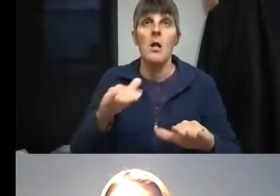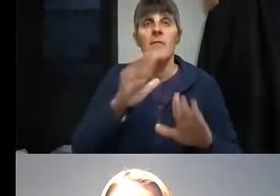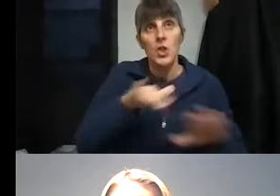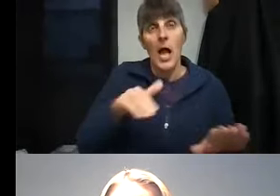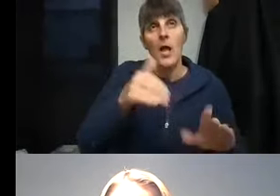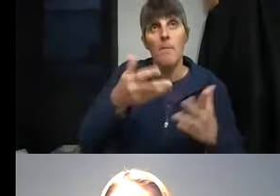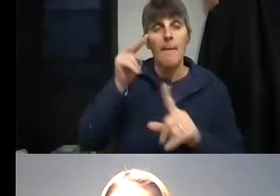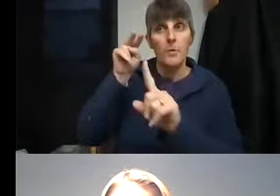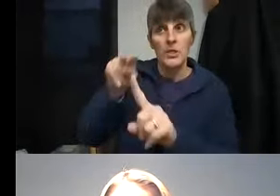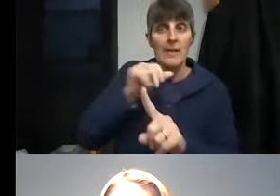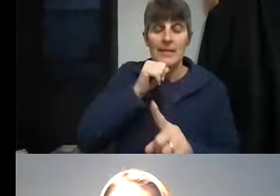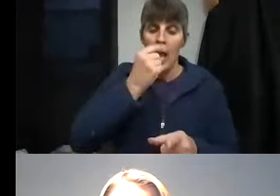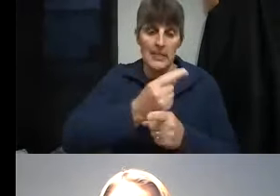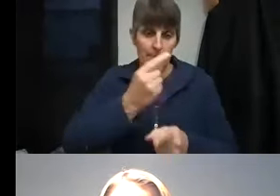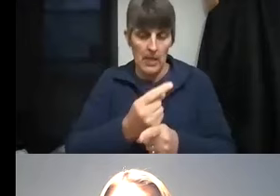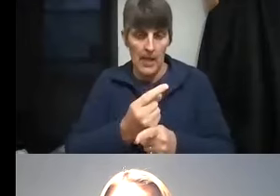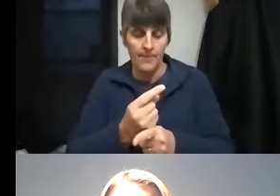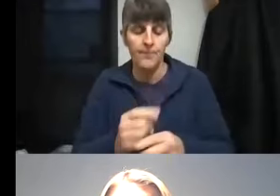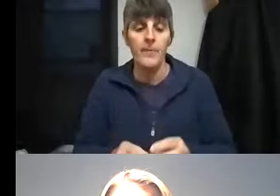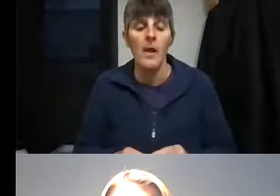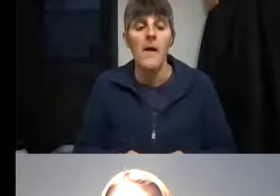it being impolite.